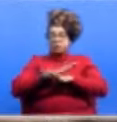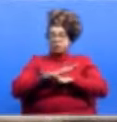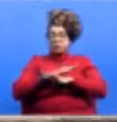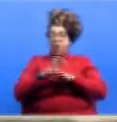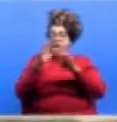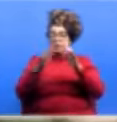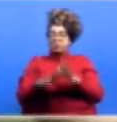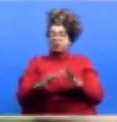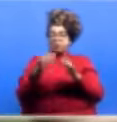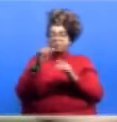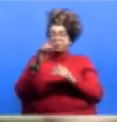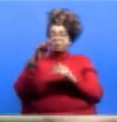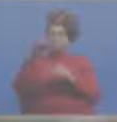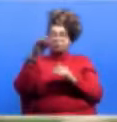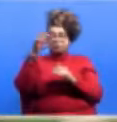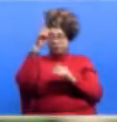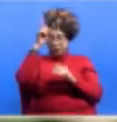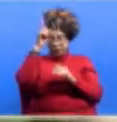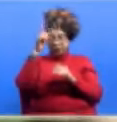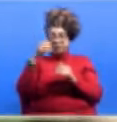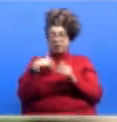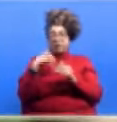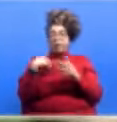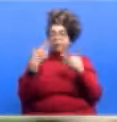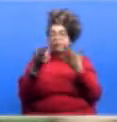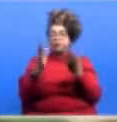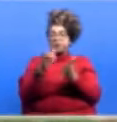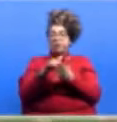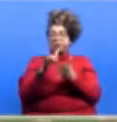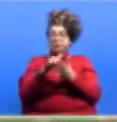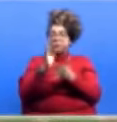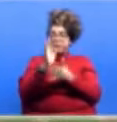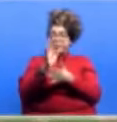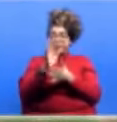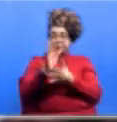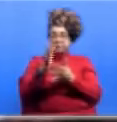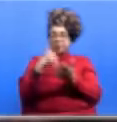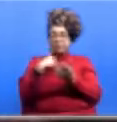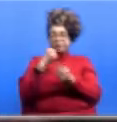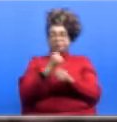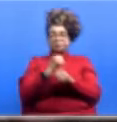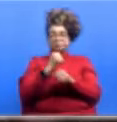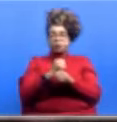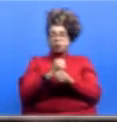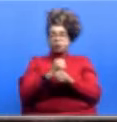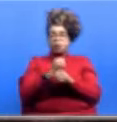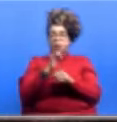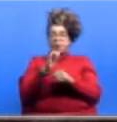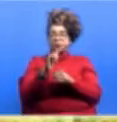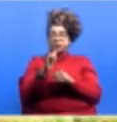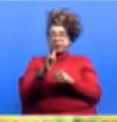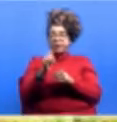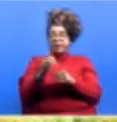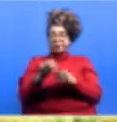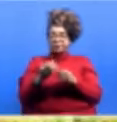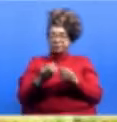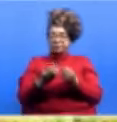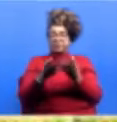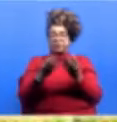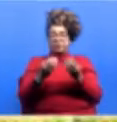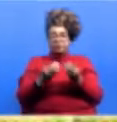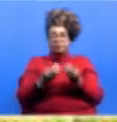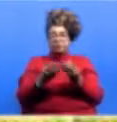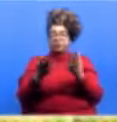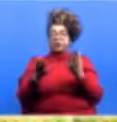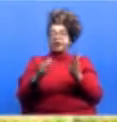from Laini village have also reported that the armyworms have preyed on their sprouting crops, feeding day and night.